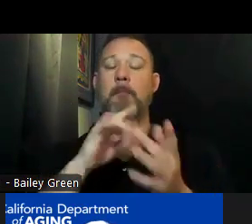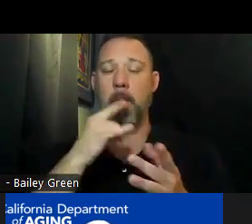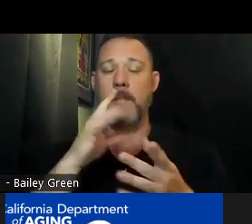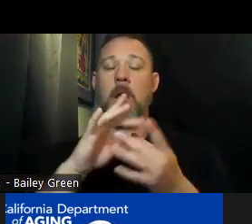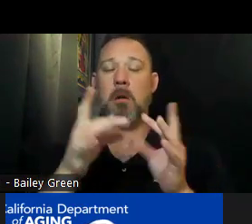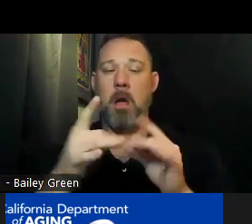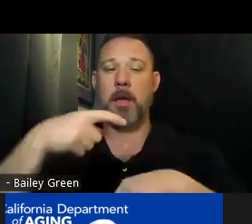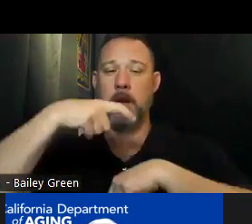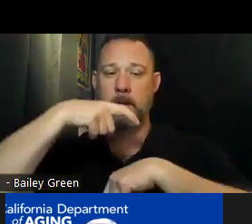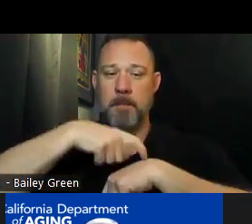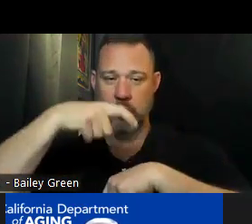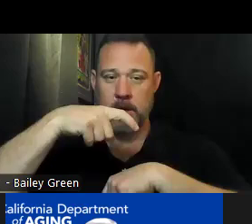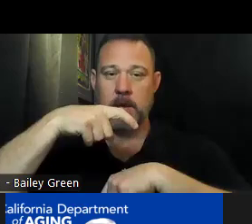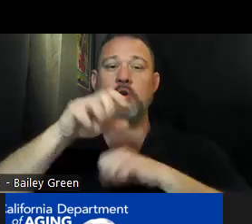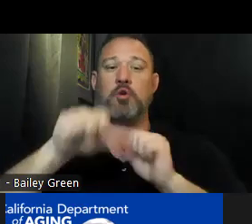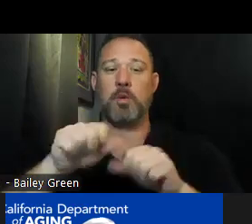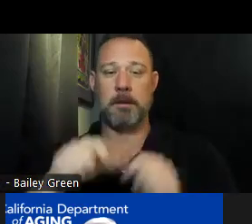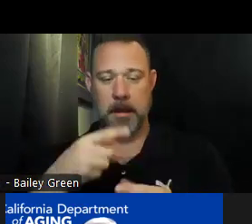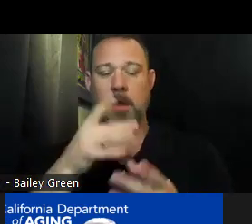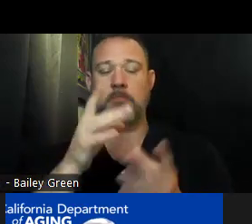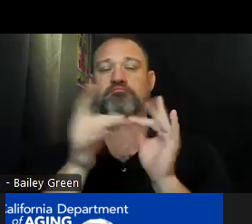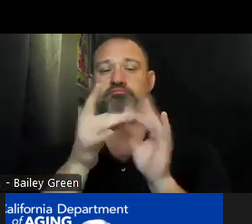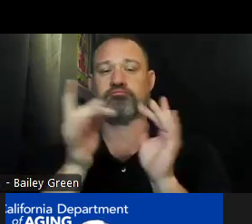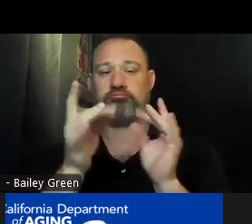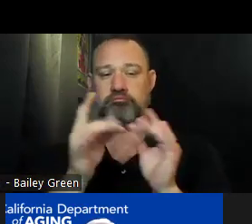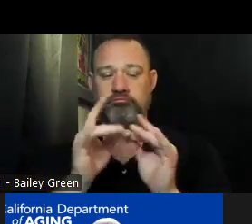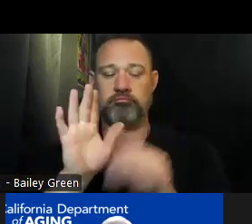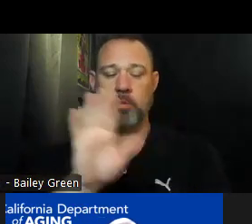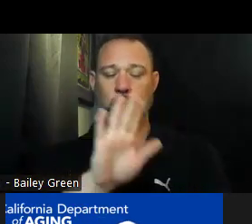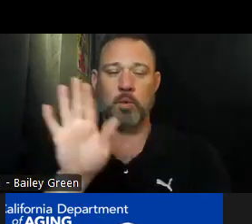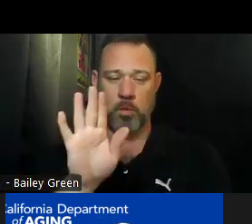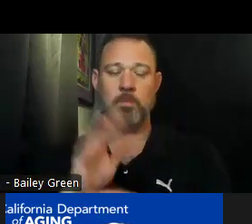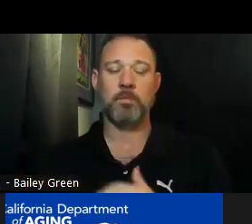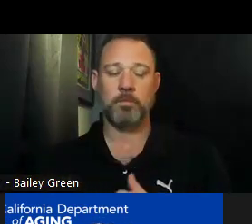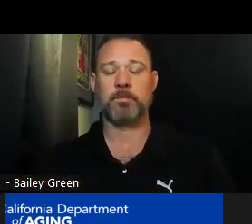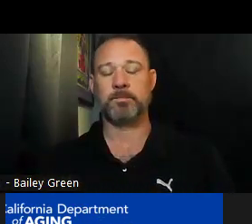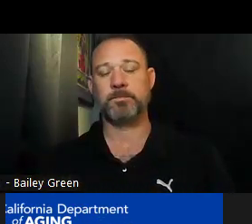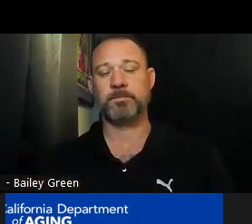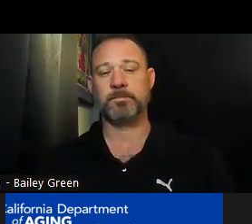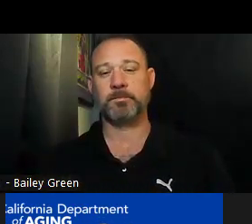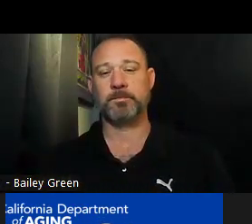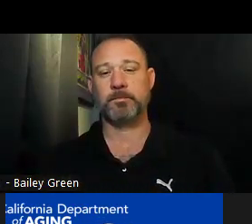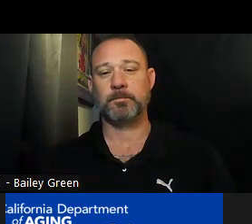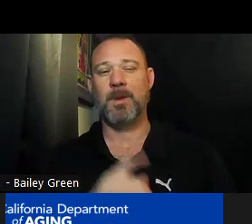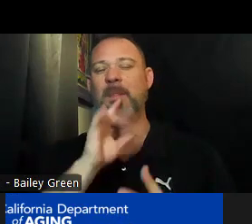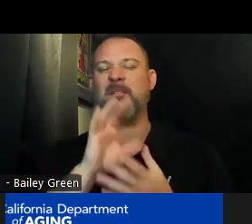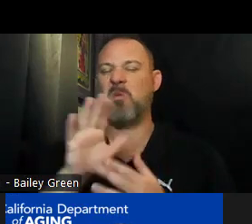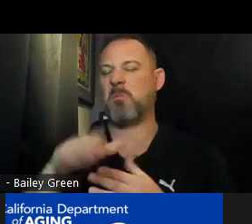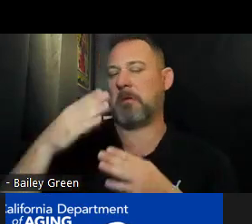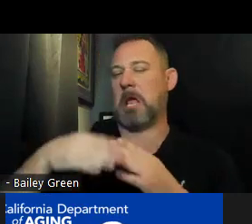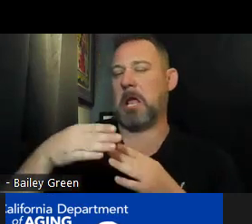you can orally give public comments. I believe that is towards the end,